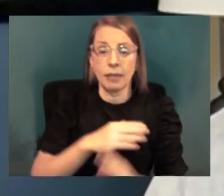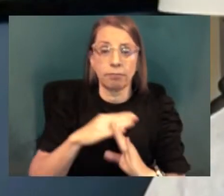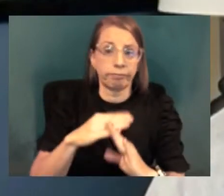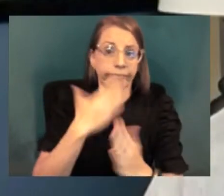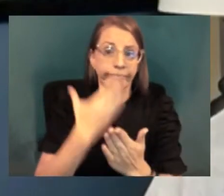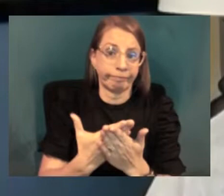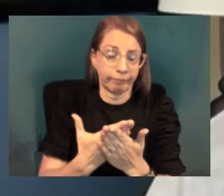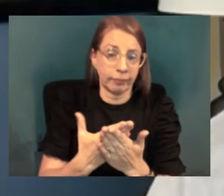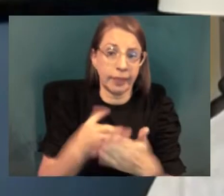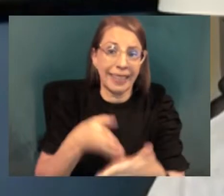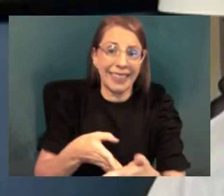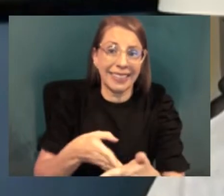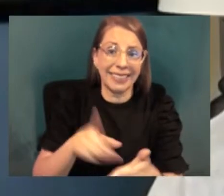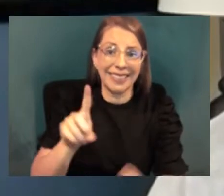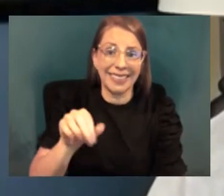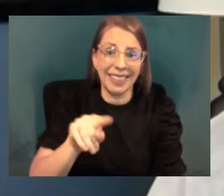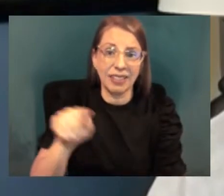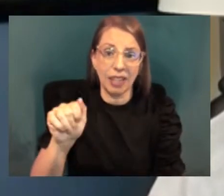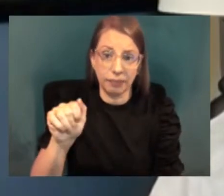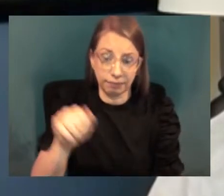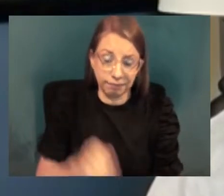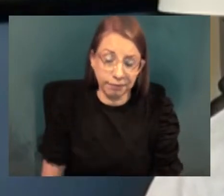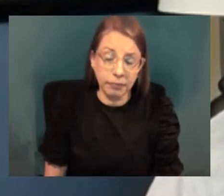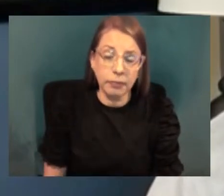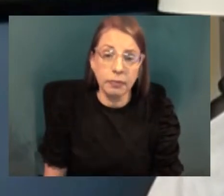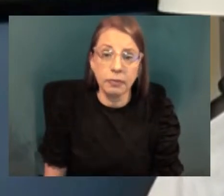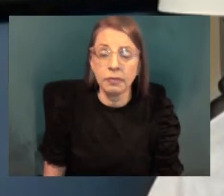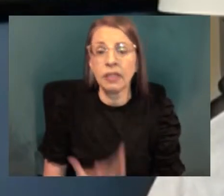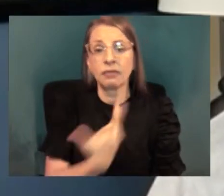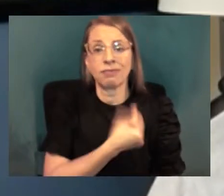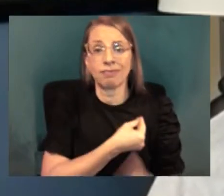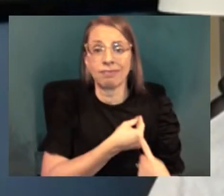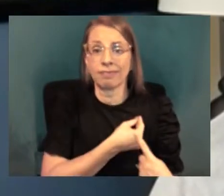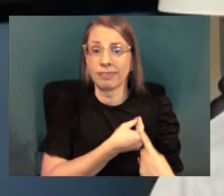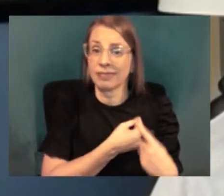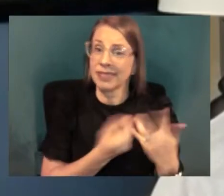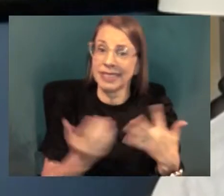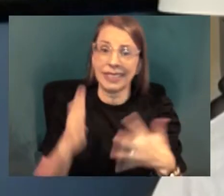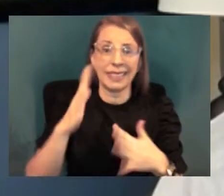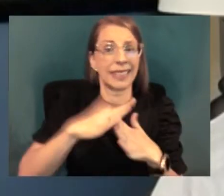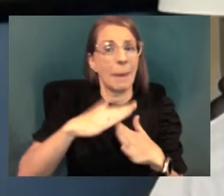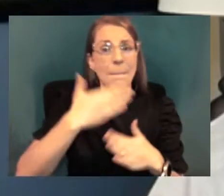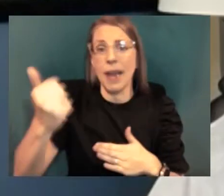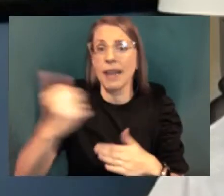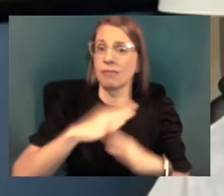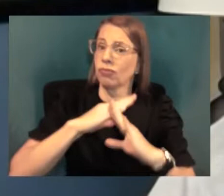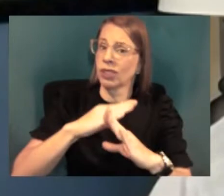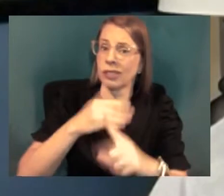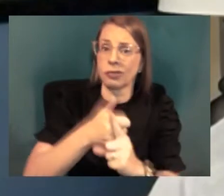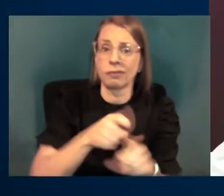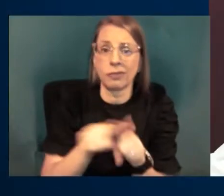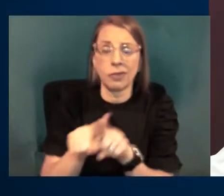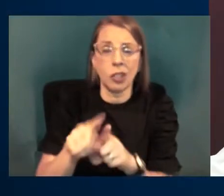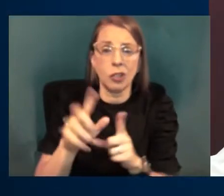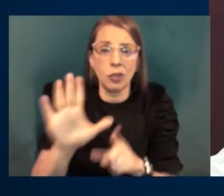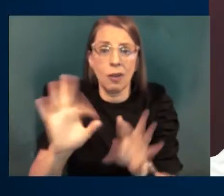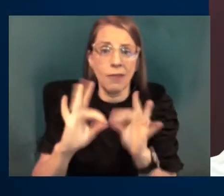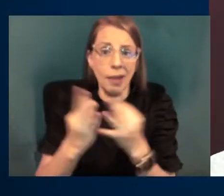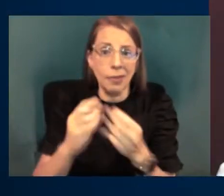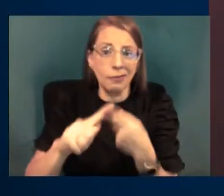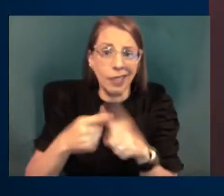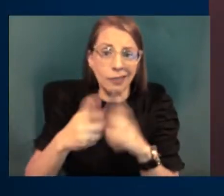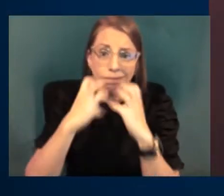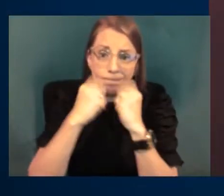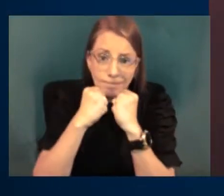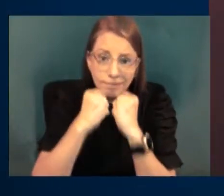variant. So vaccination continues to be the way that you can protect yourself and your loved ones. Although interestingly, they kind of